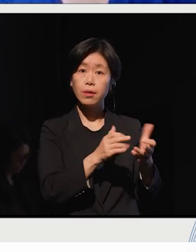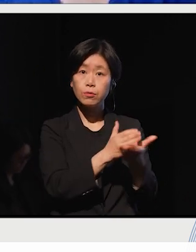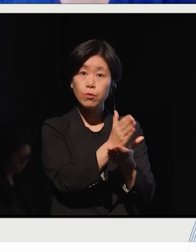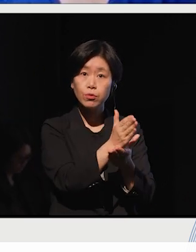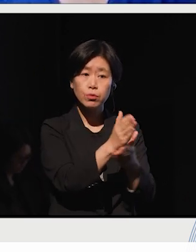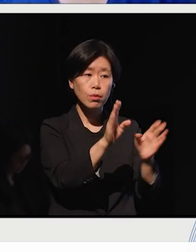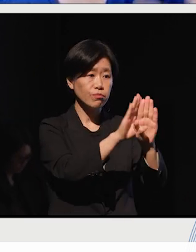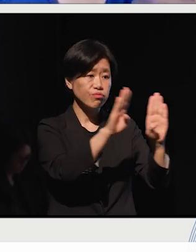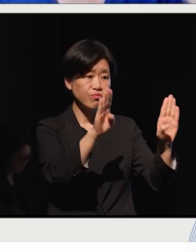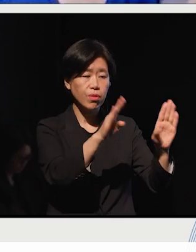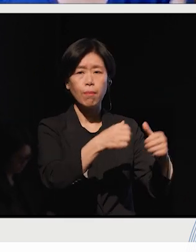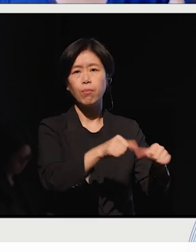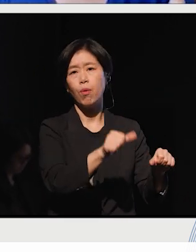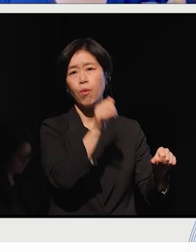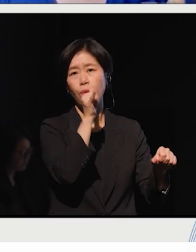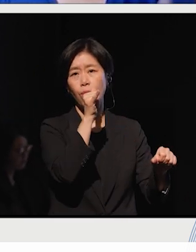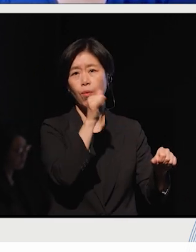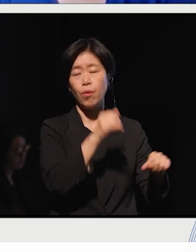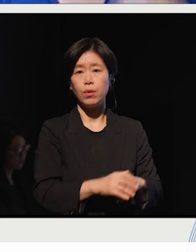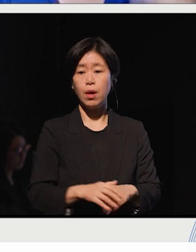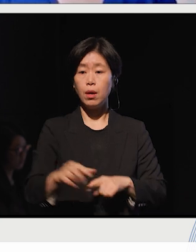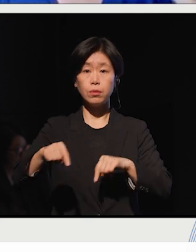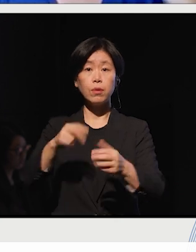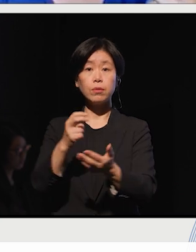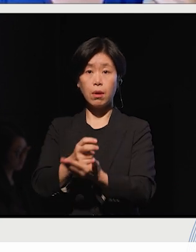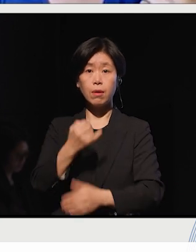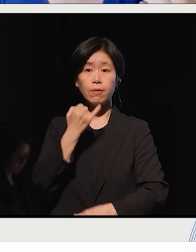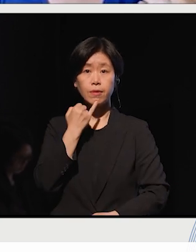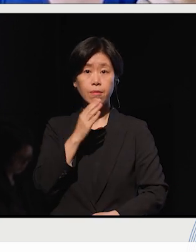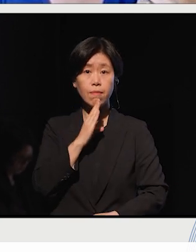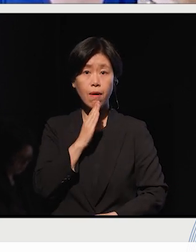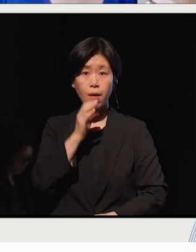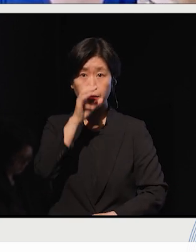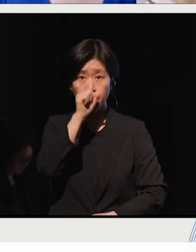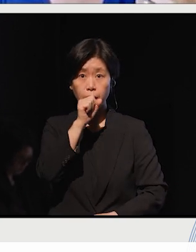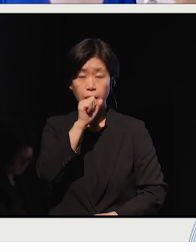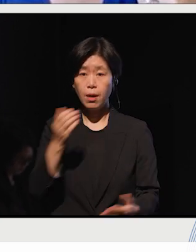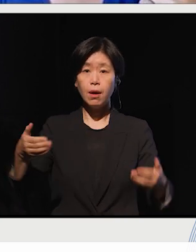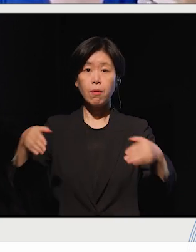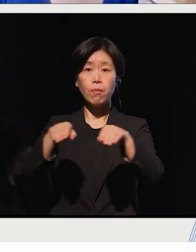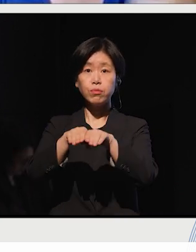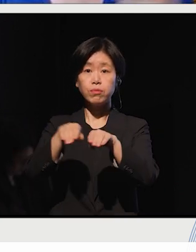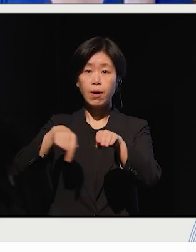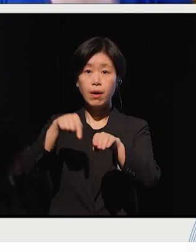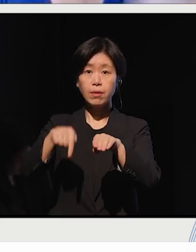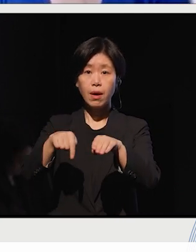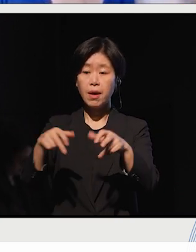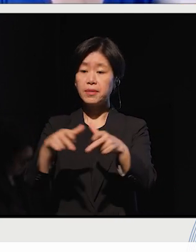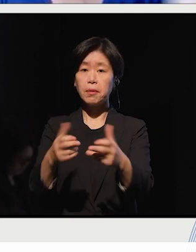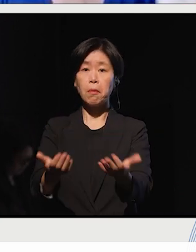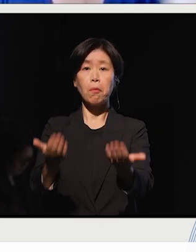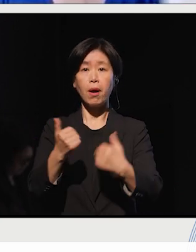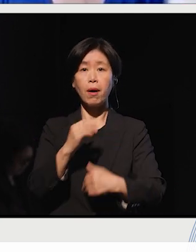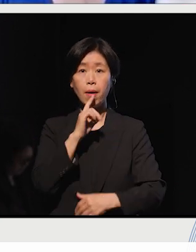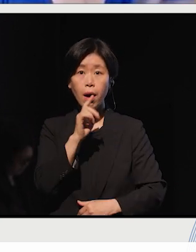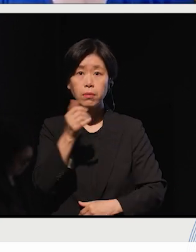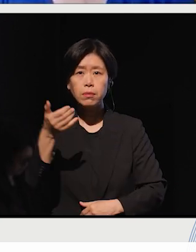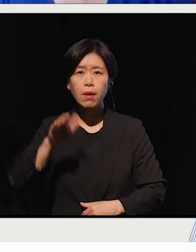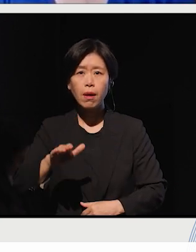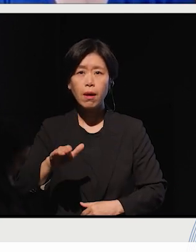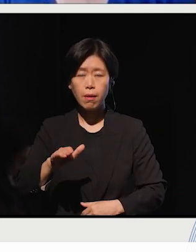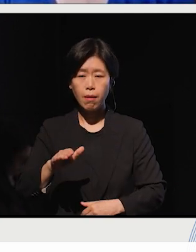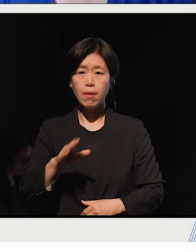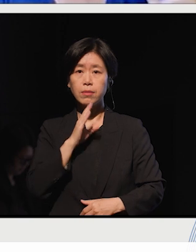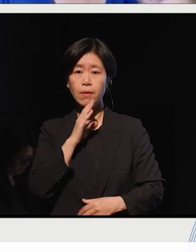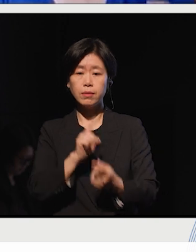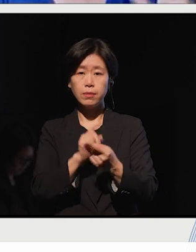Their procedures were to install a wheelchair lift and make sure that there was a sign that said that the accessible entrance was